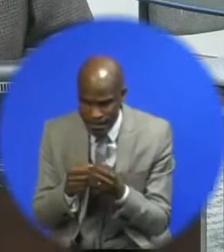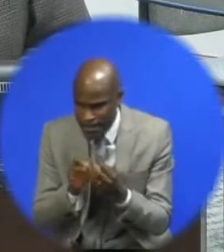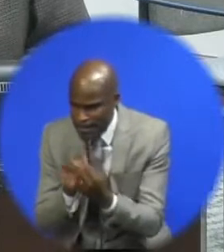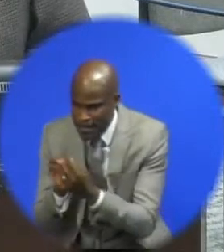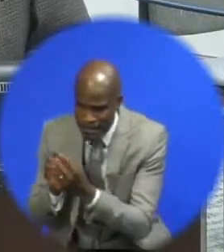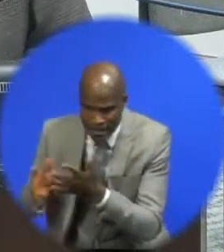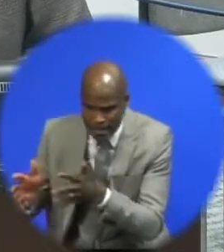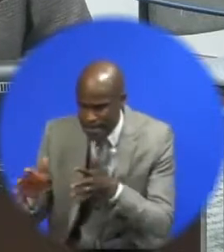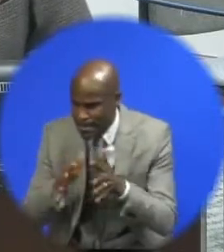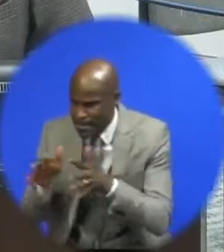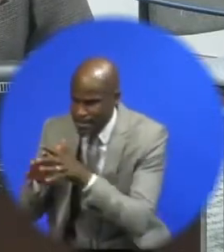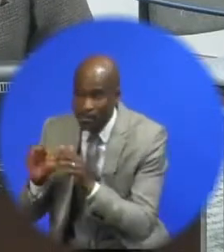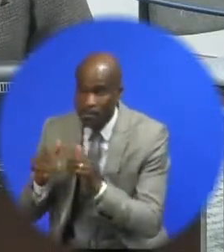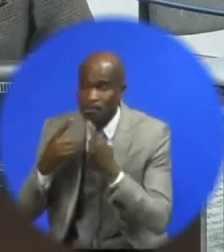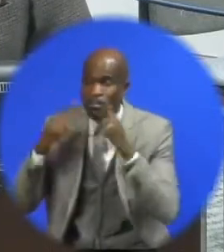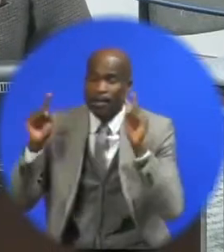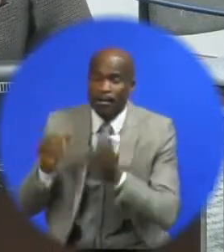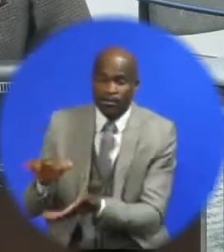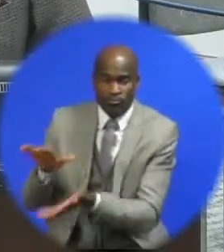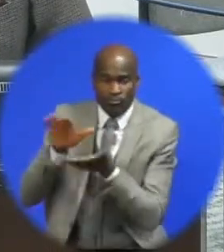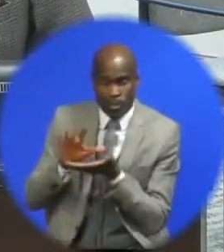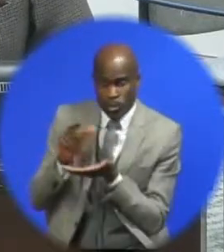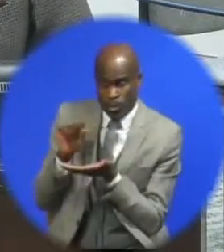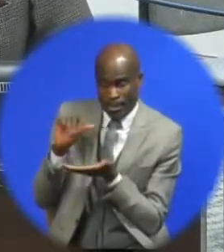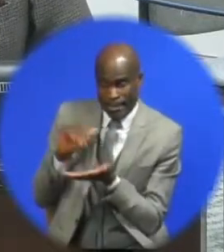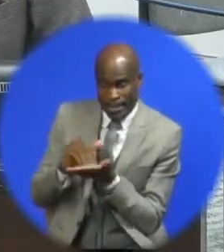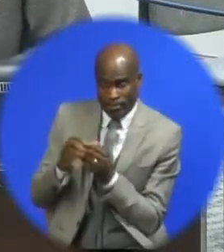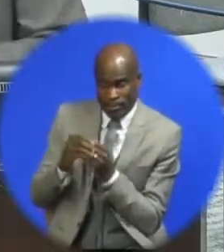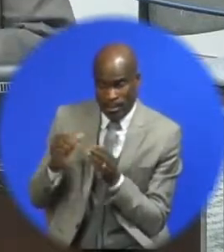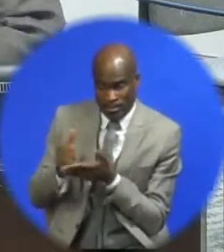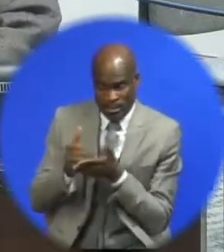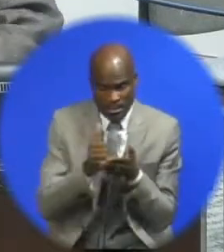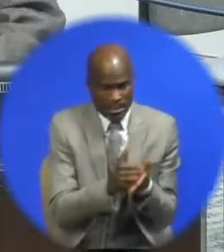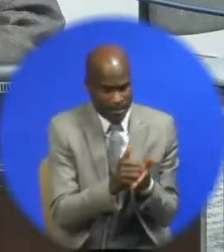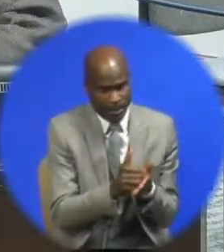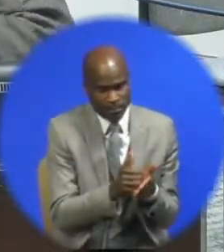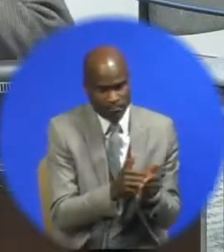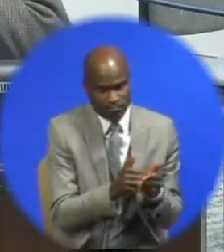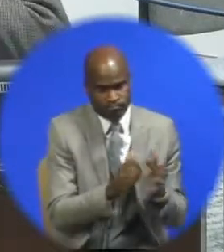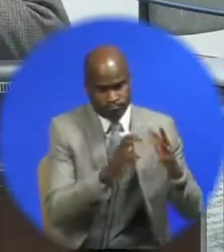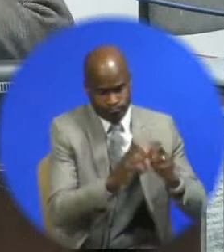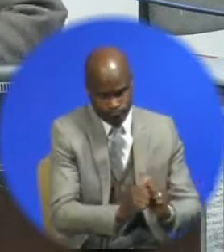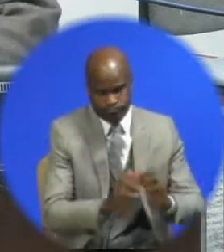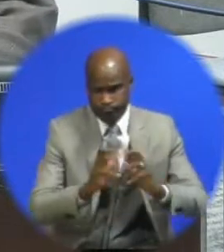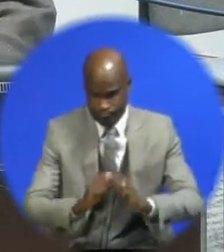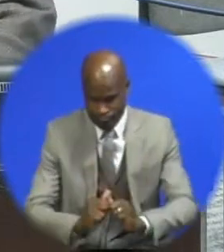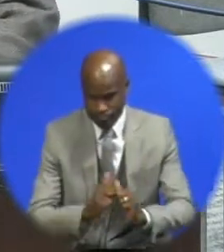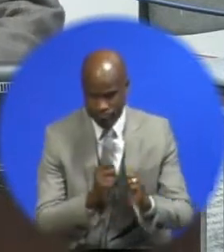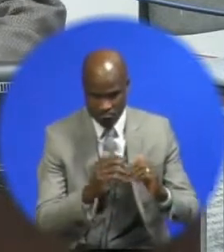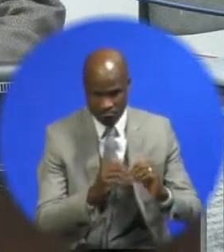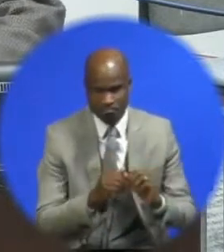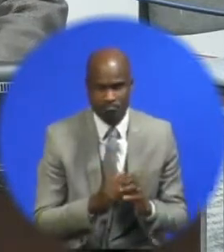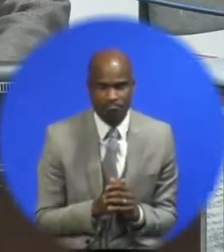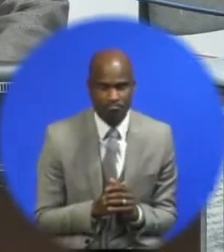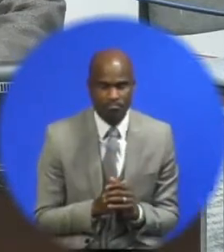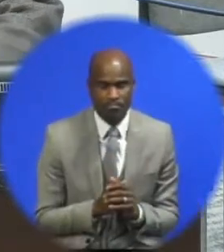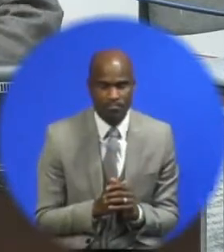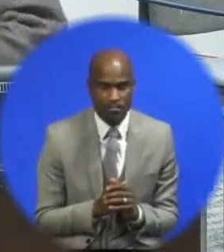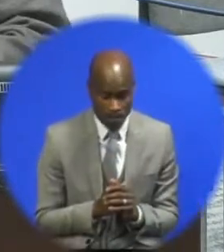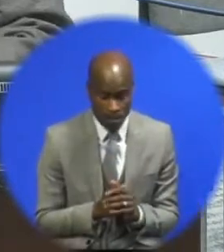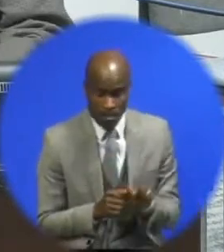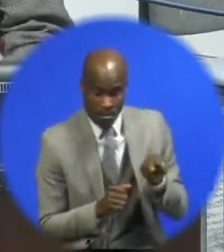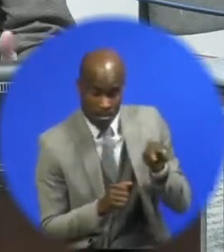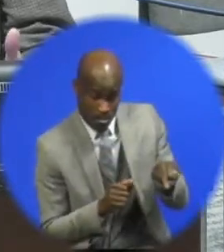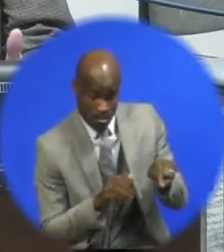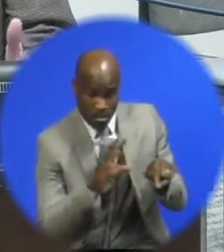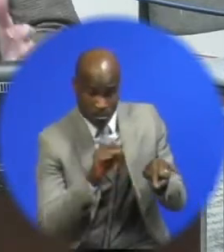working, and we think we can get some things done. The trailhead, the trail will go on from the trailhead there,